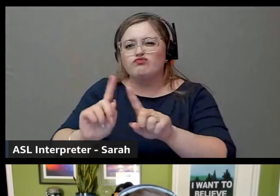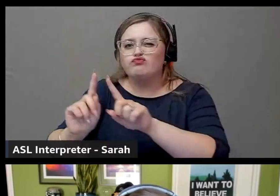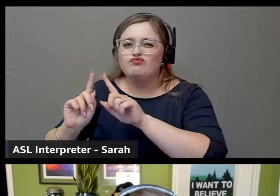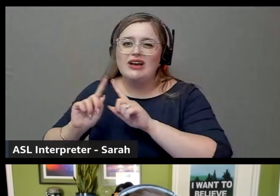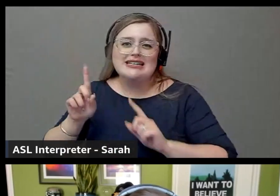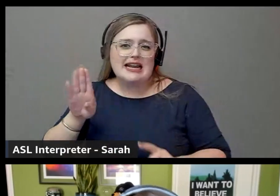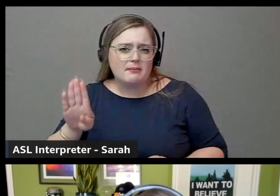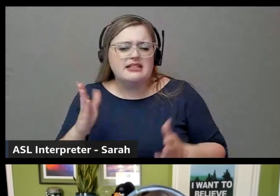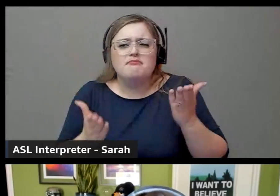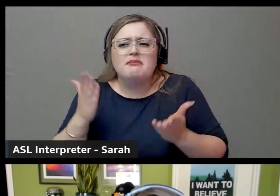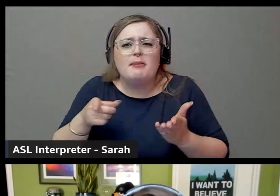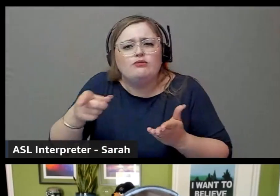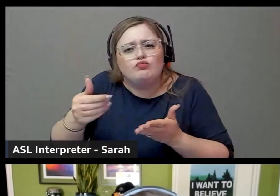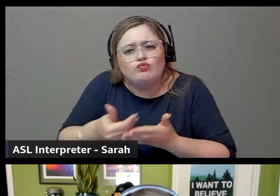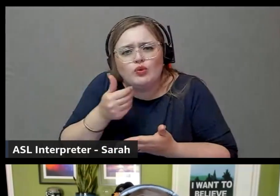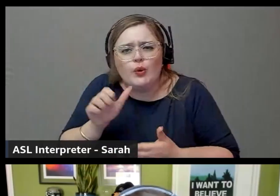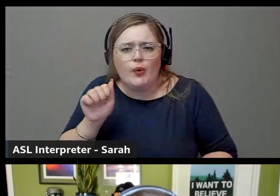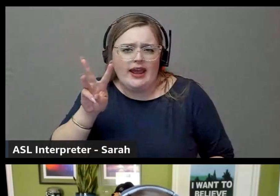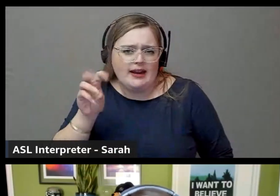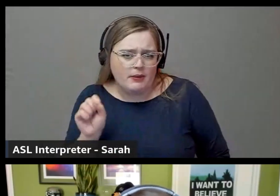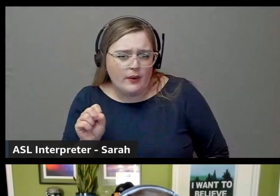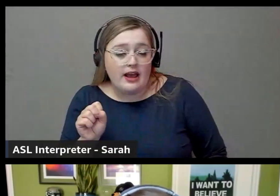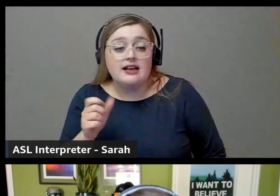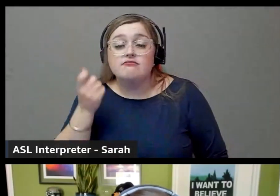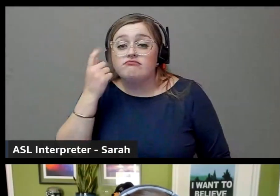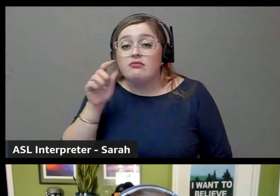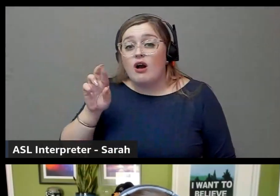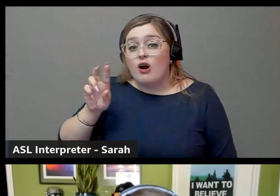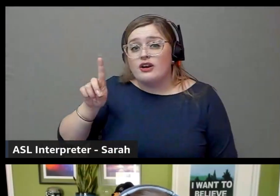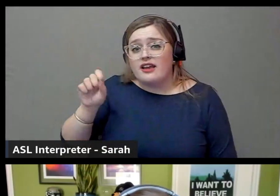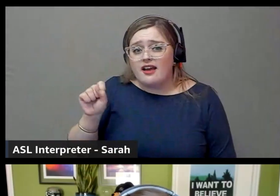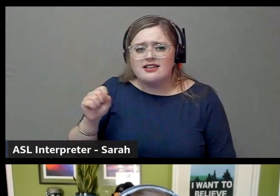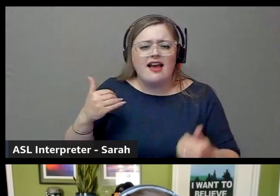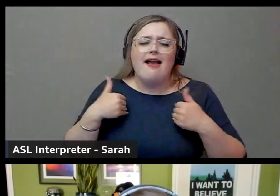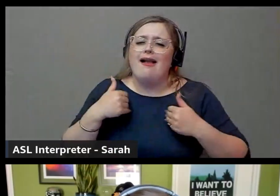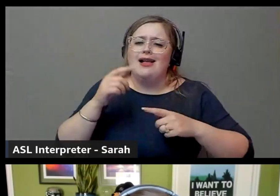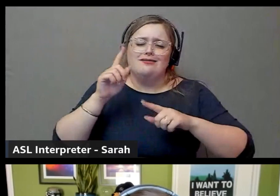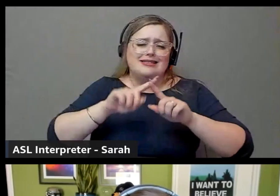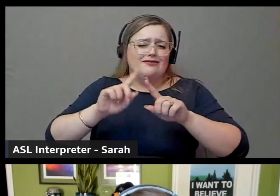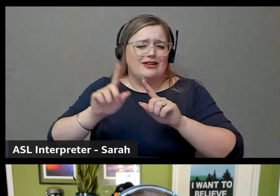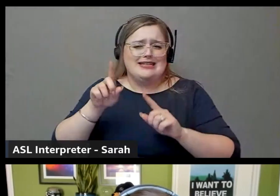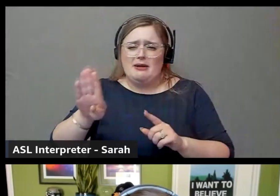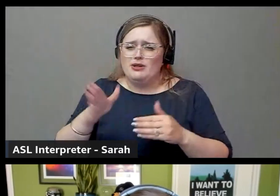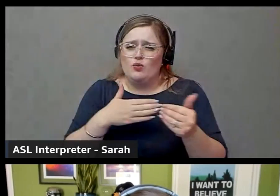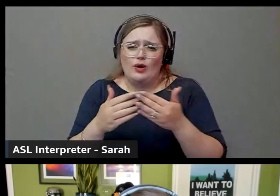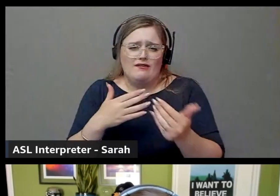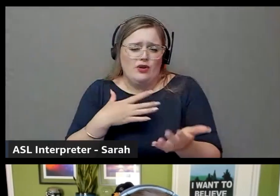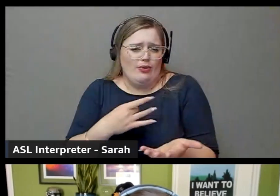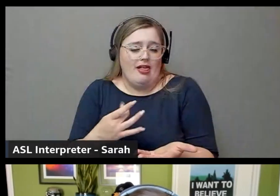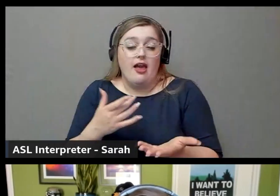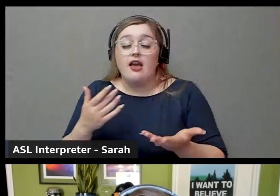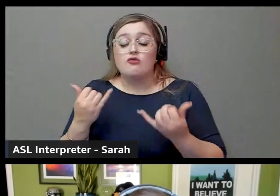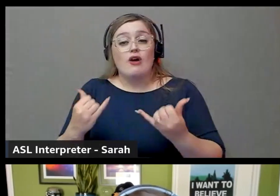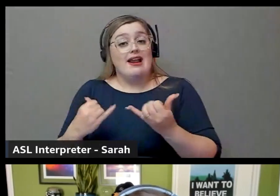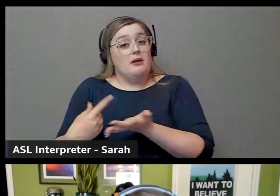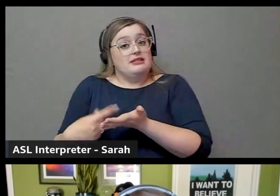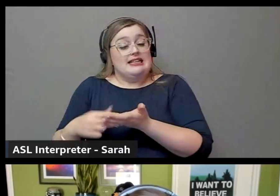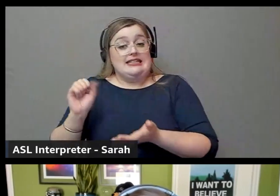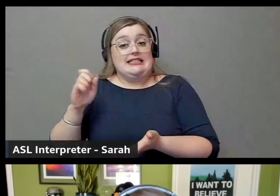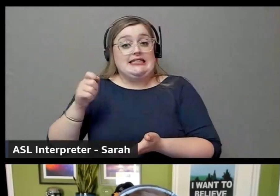who might be new to AWS, I'm just going to mention that RDS, there's databases for whatever you'd like. I'm talking about SQL Server right now, but you can look